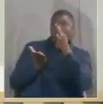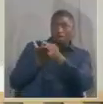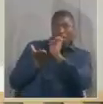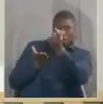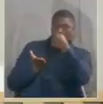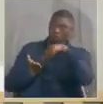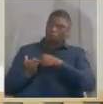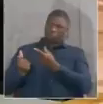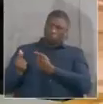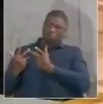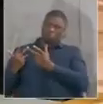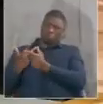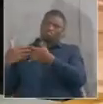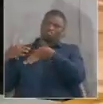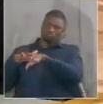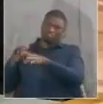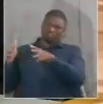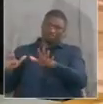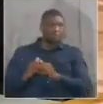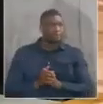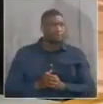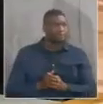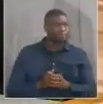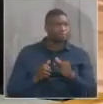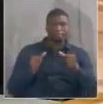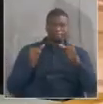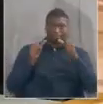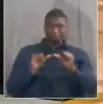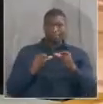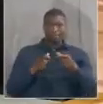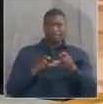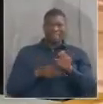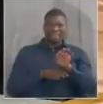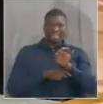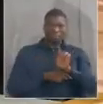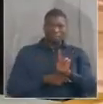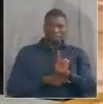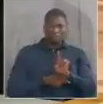Thank you. Can you go to paragraph 31 then,